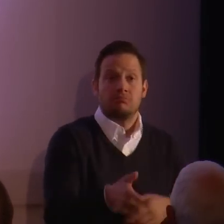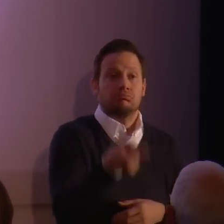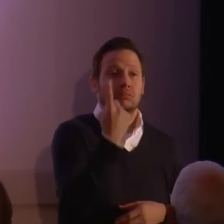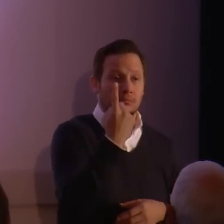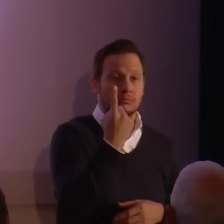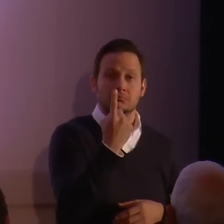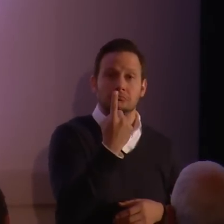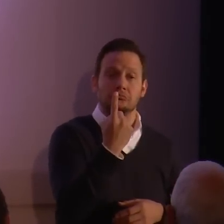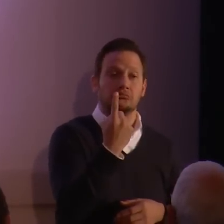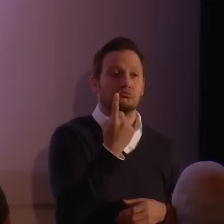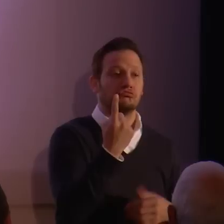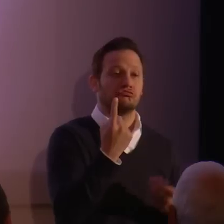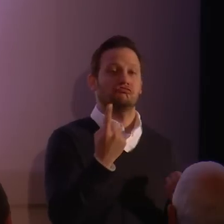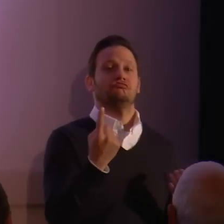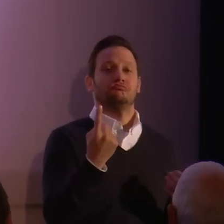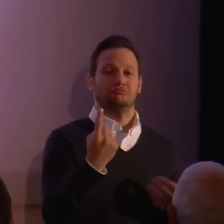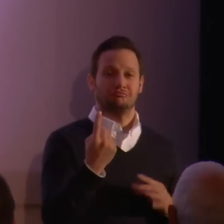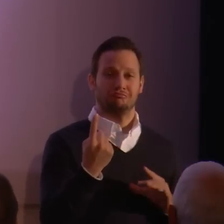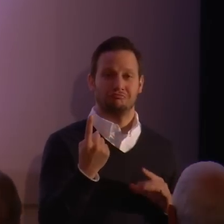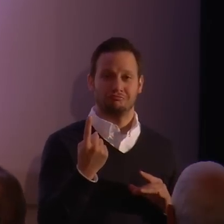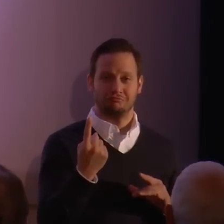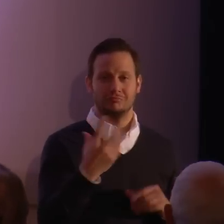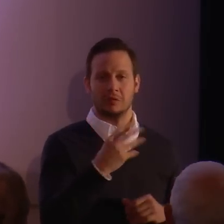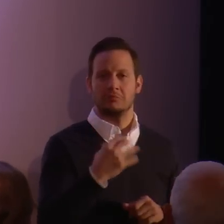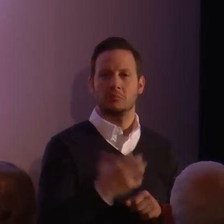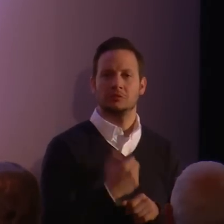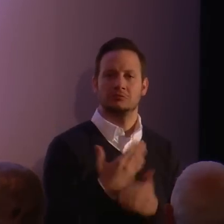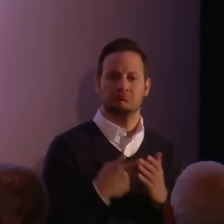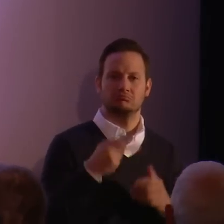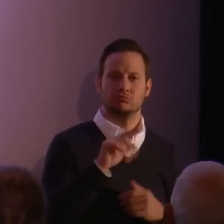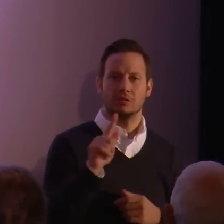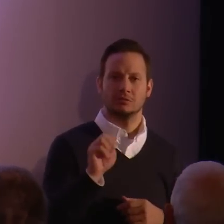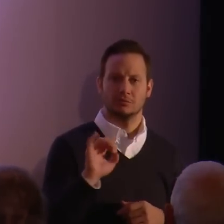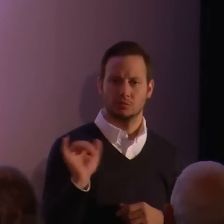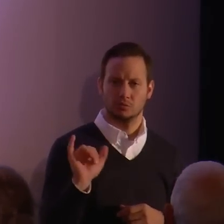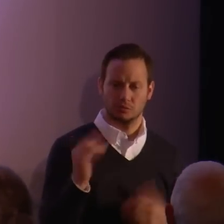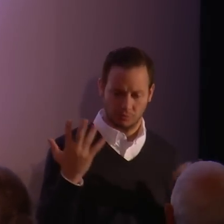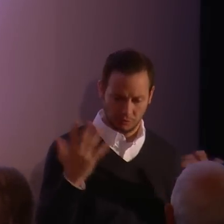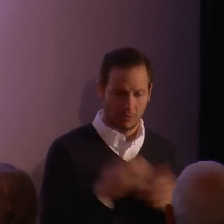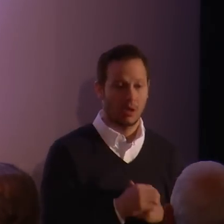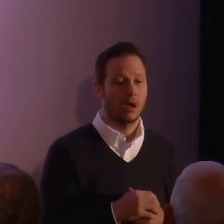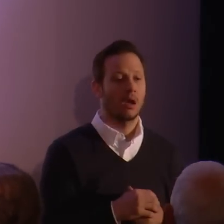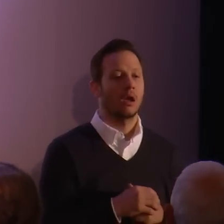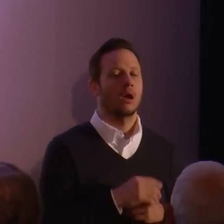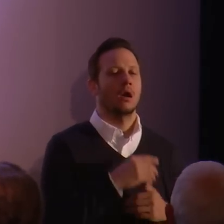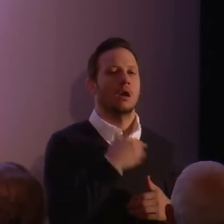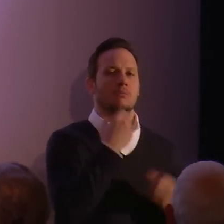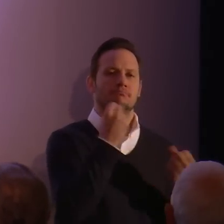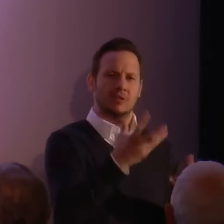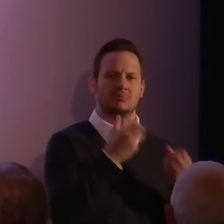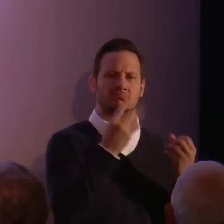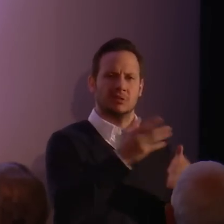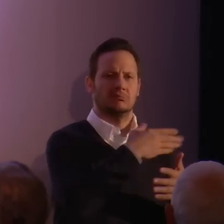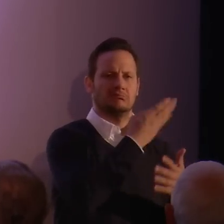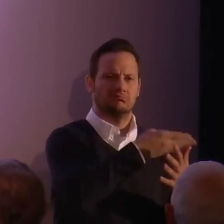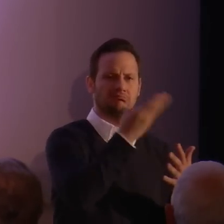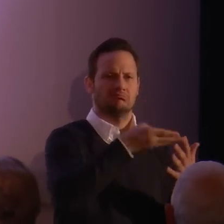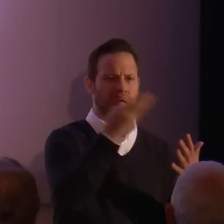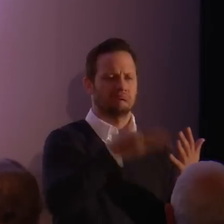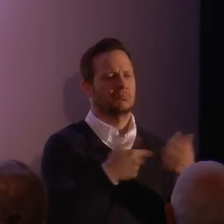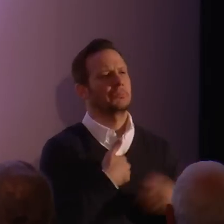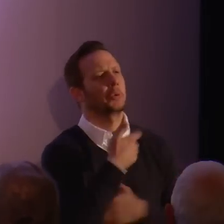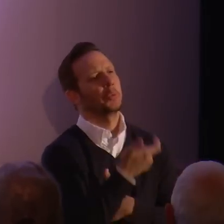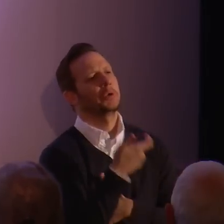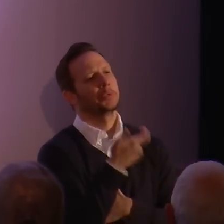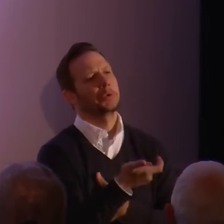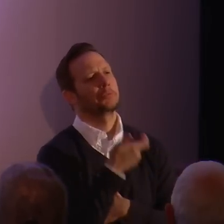nice bragging rights and a $1 million prize. Well, season after season, I would watch, and season after season,